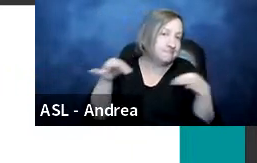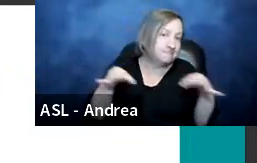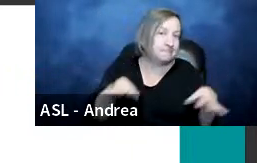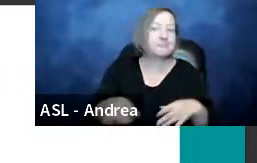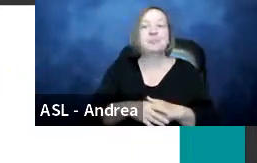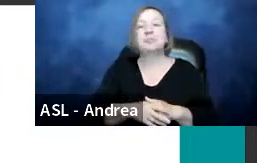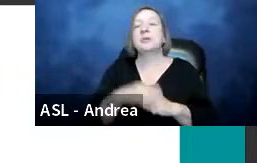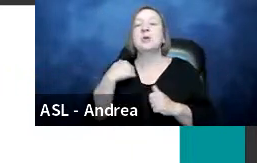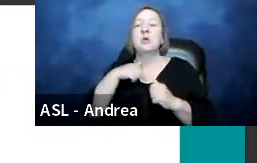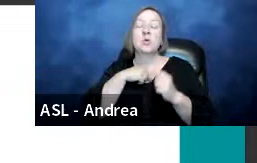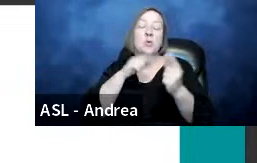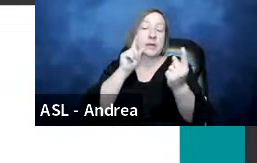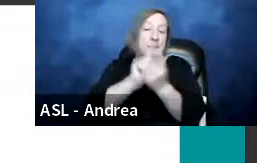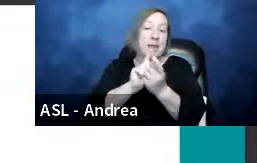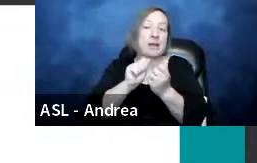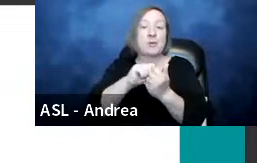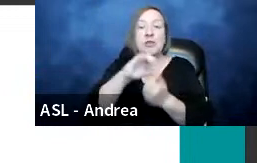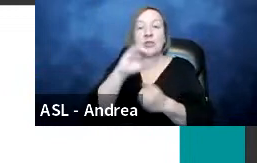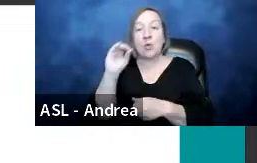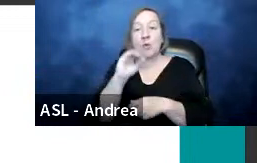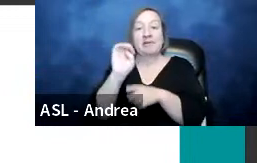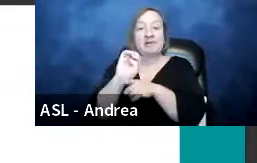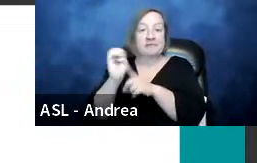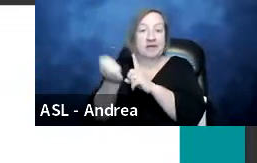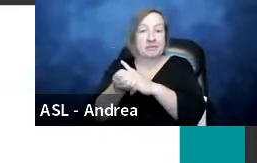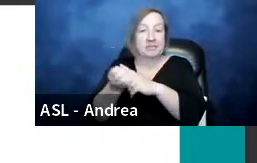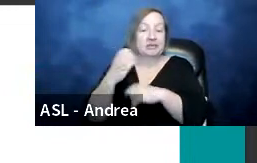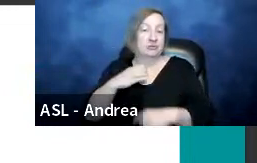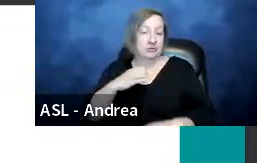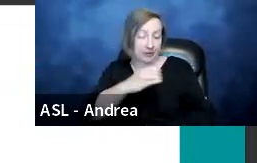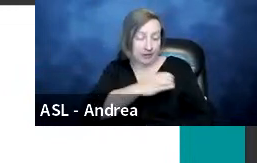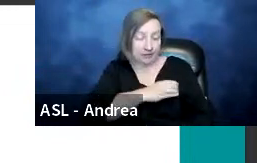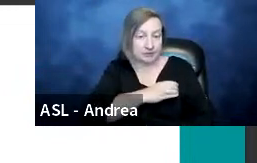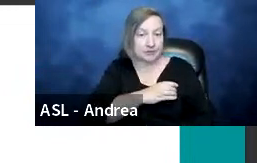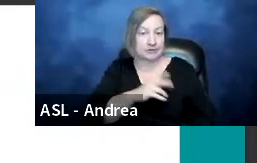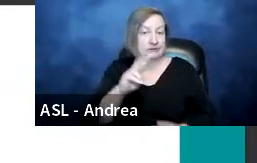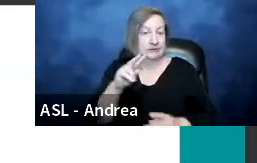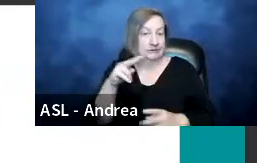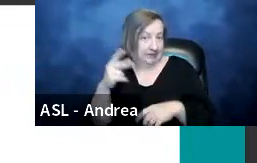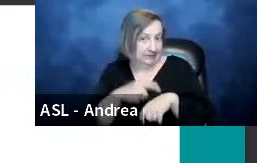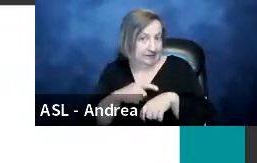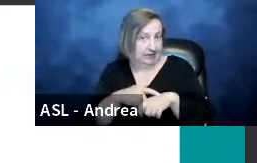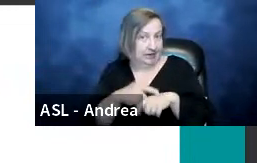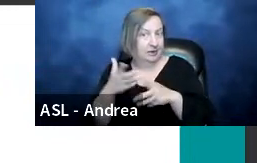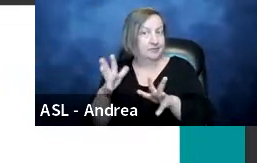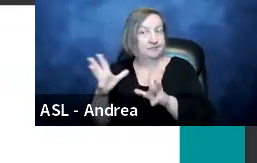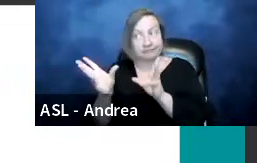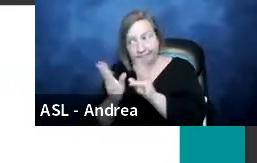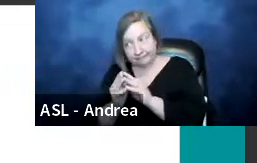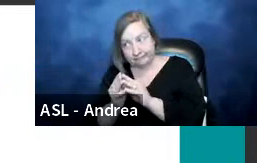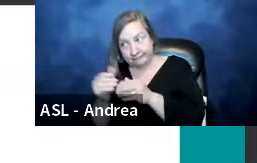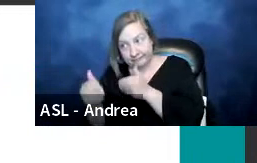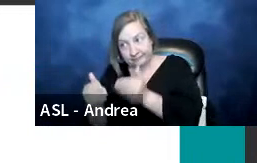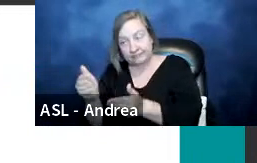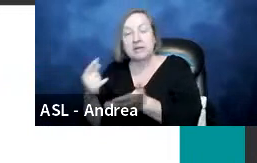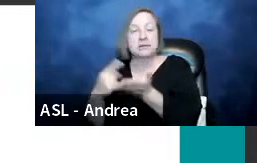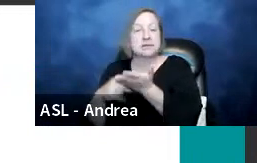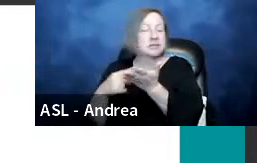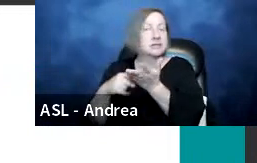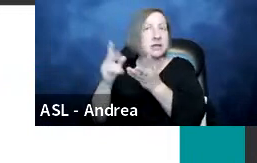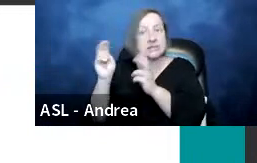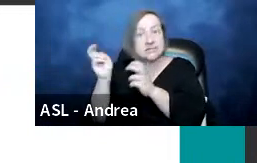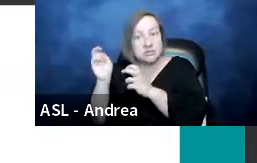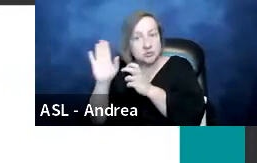have met with the Oregon Environmental Council for the second time to talk issues and concerns that